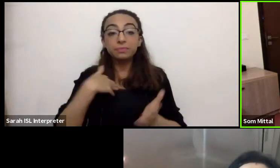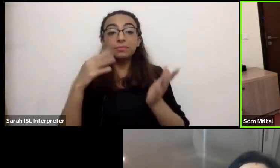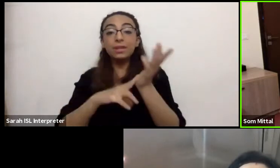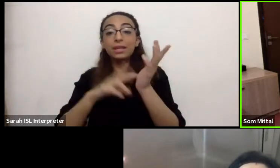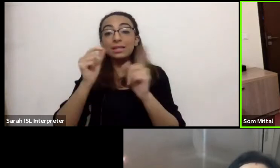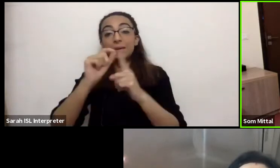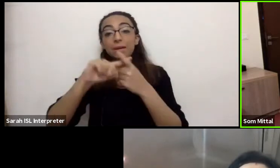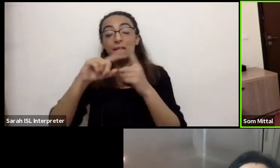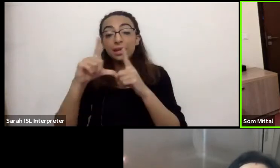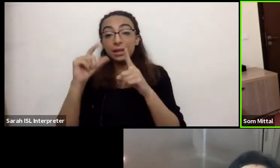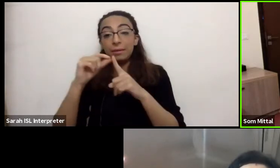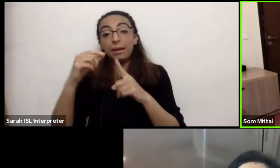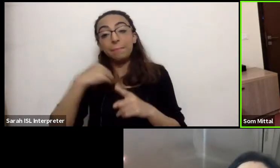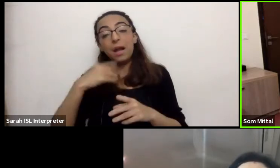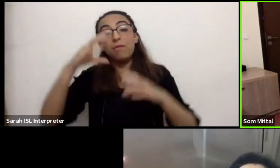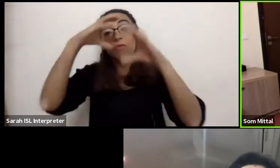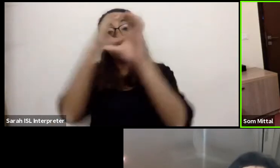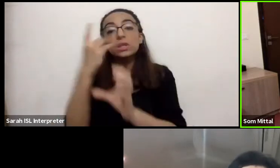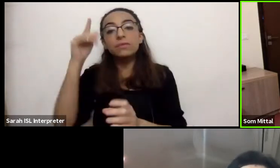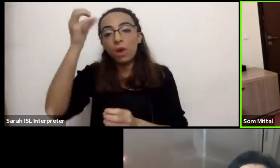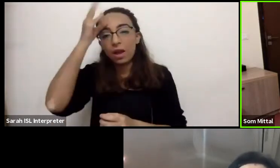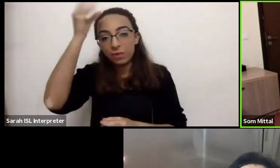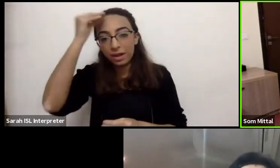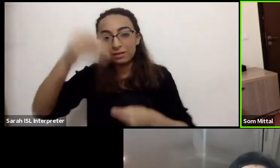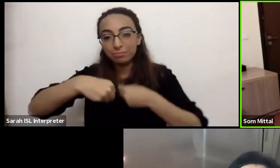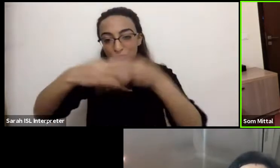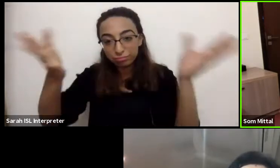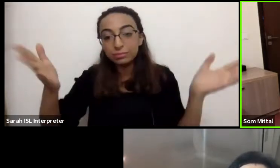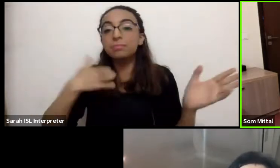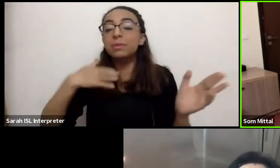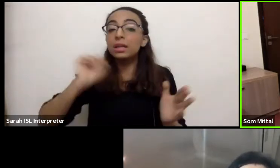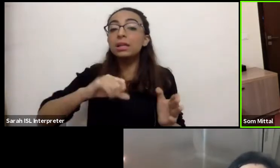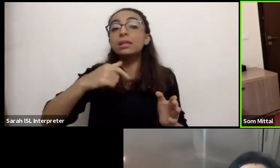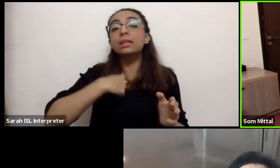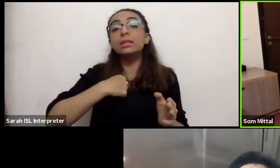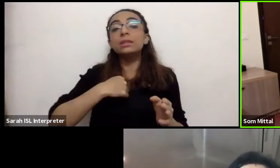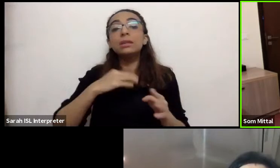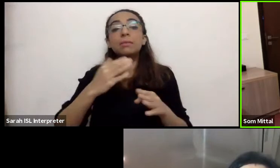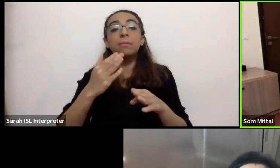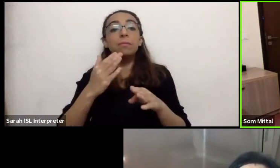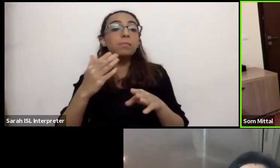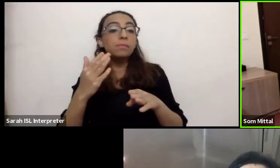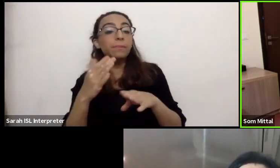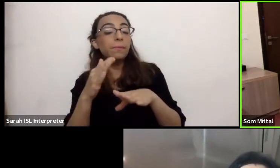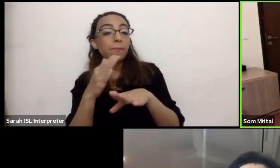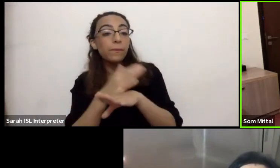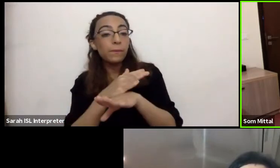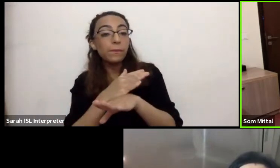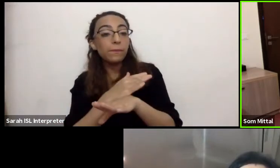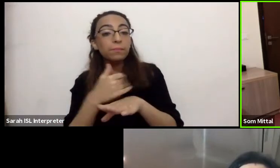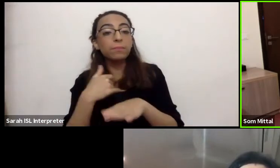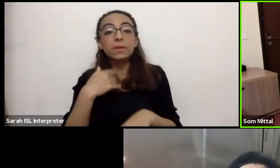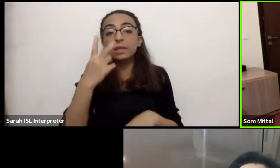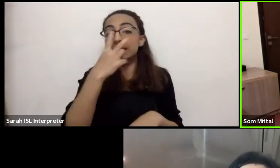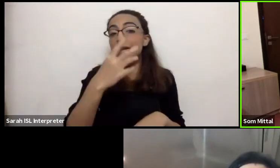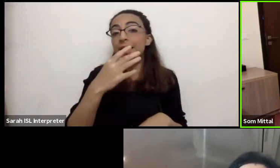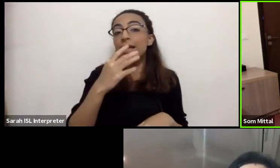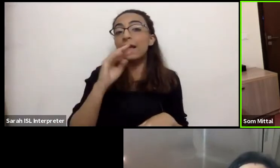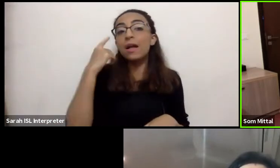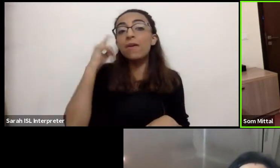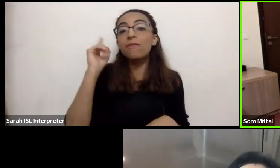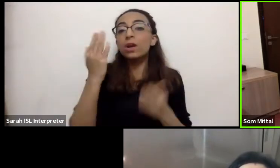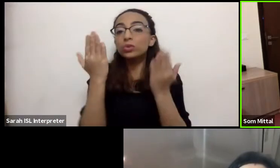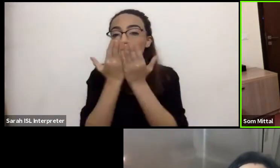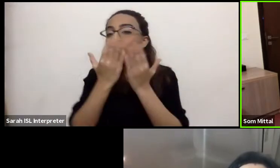do focus on creating a lot of awareness, we were not, I may be wrong, but I haven't seen much focus that we gave at a